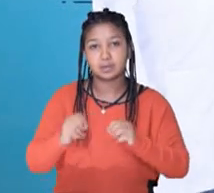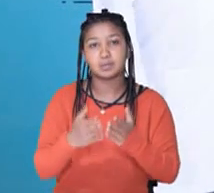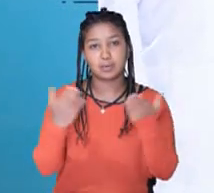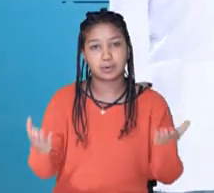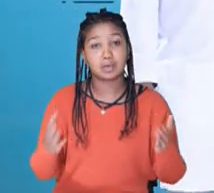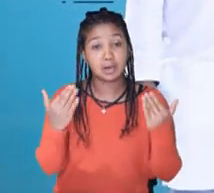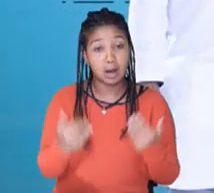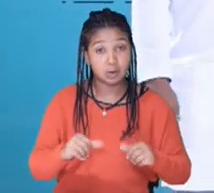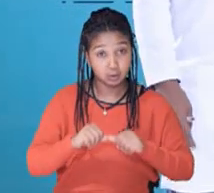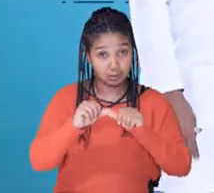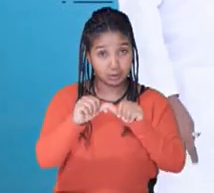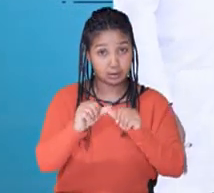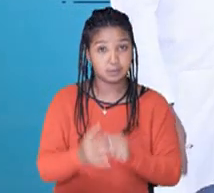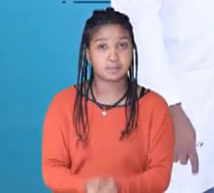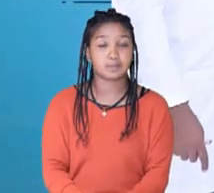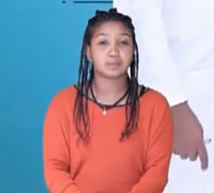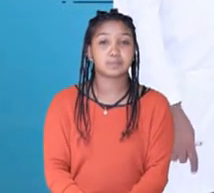books. Now let's proceed.